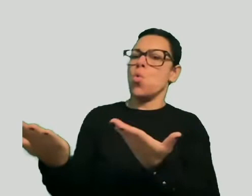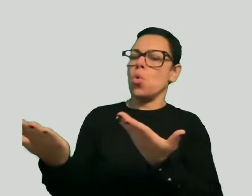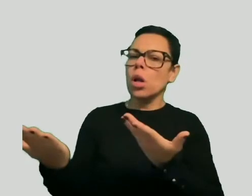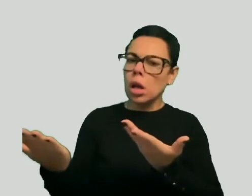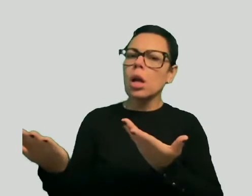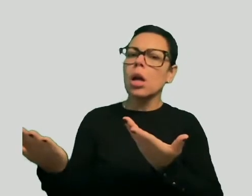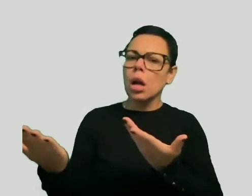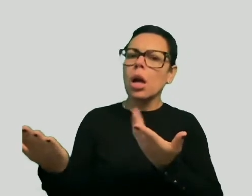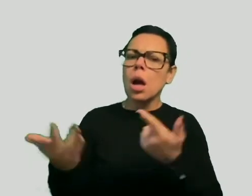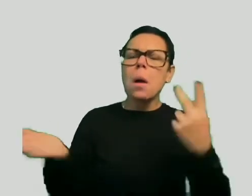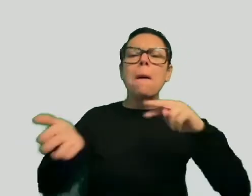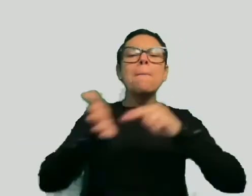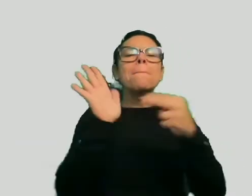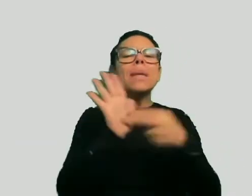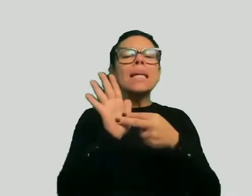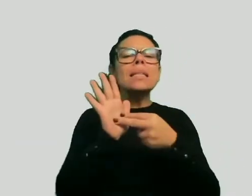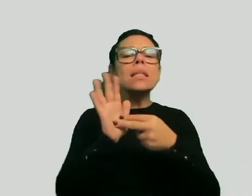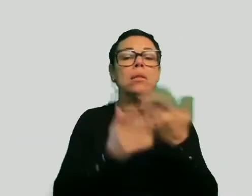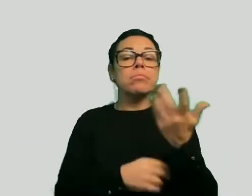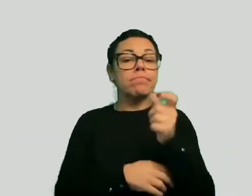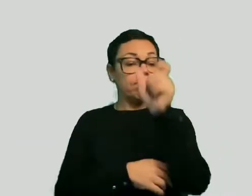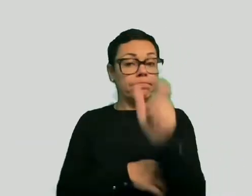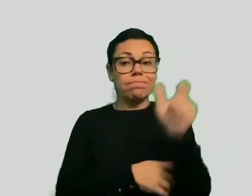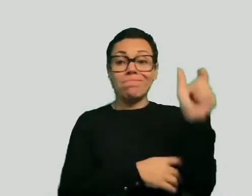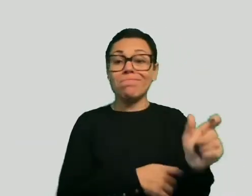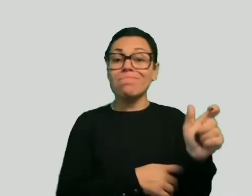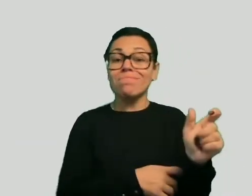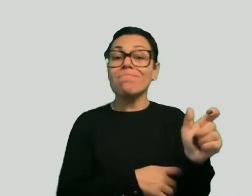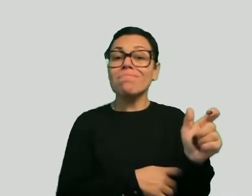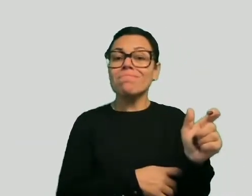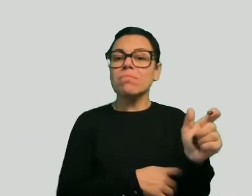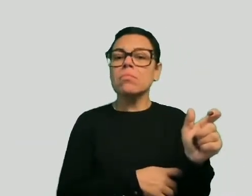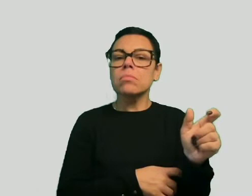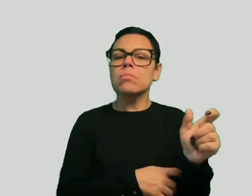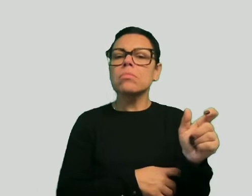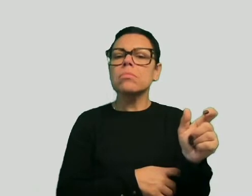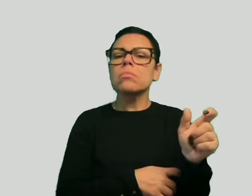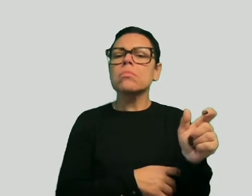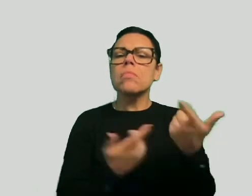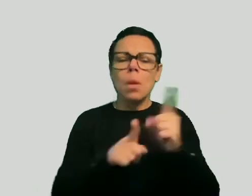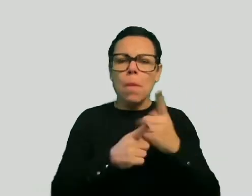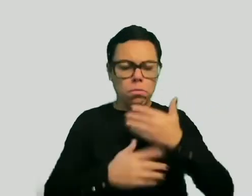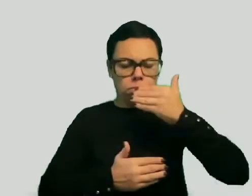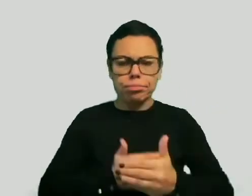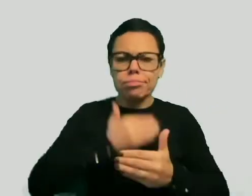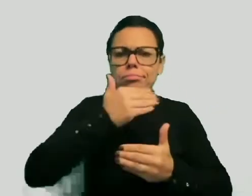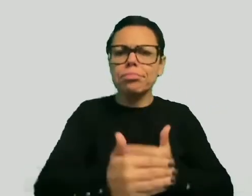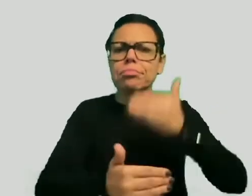of a contract, but also those involved in the production, in the delivery of the services that we are